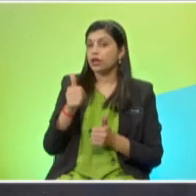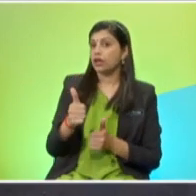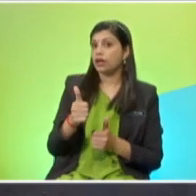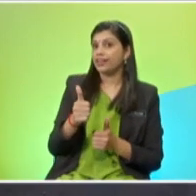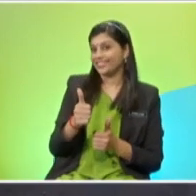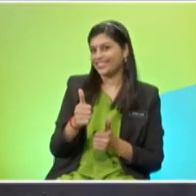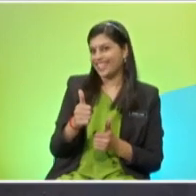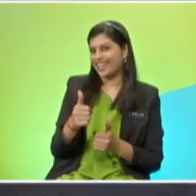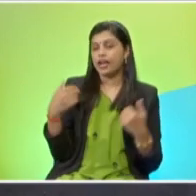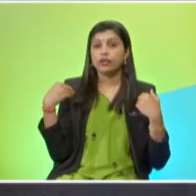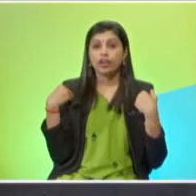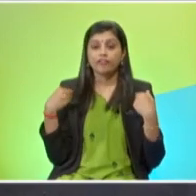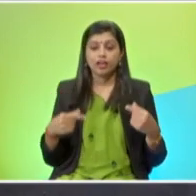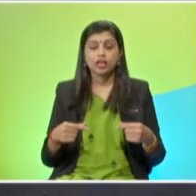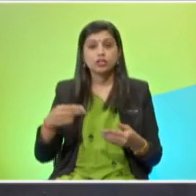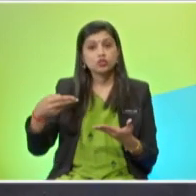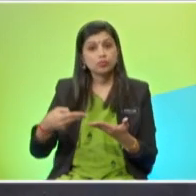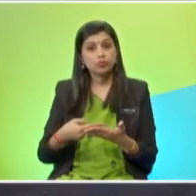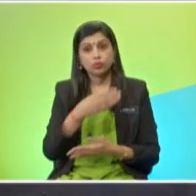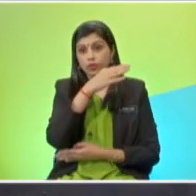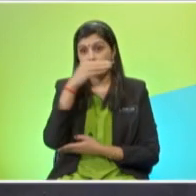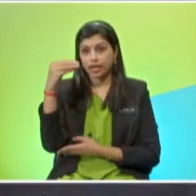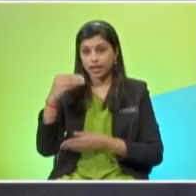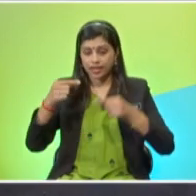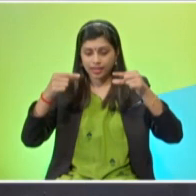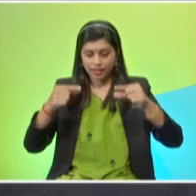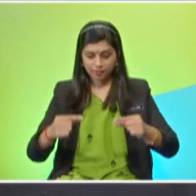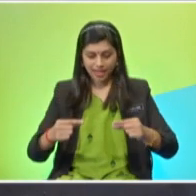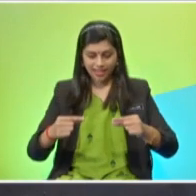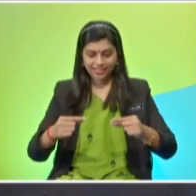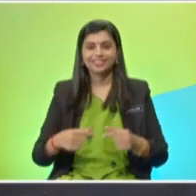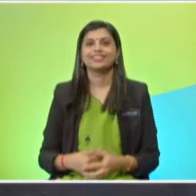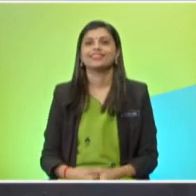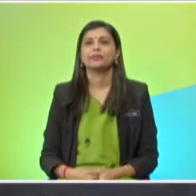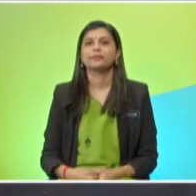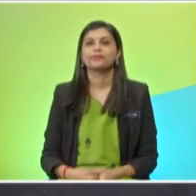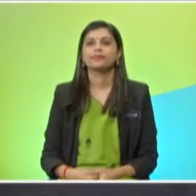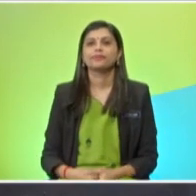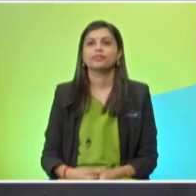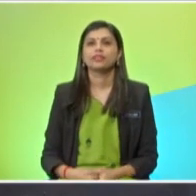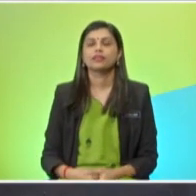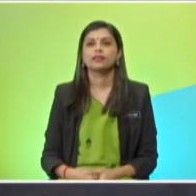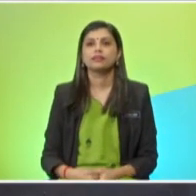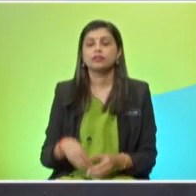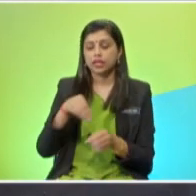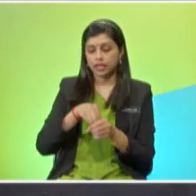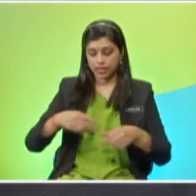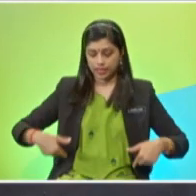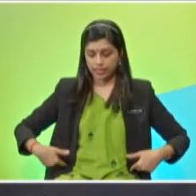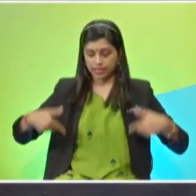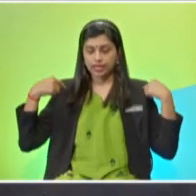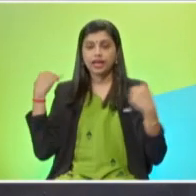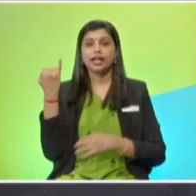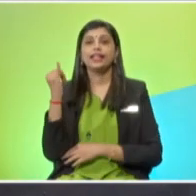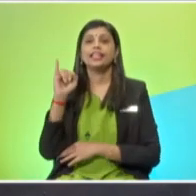and plate. Oh, yes. Yeah, mommy cooks food. It's great. Okay, in the living room, you can? In